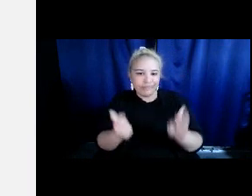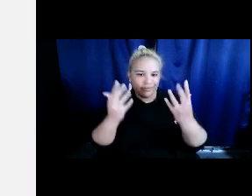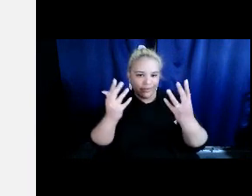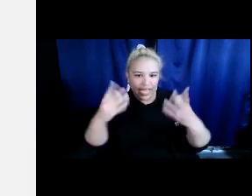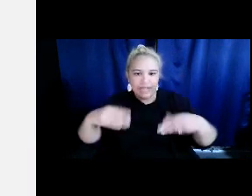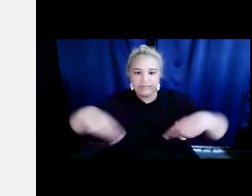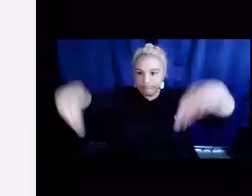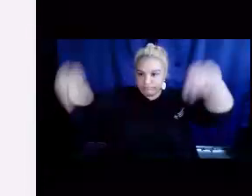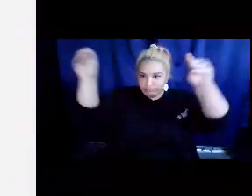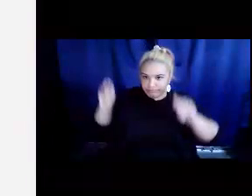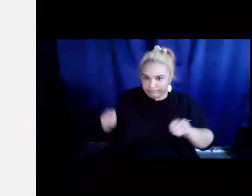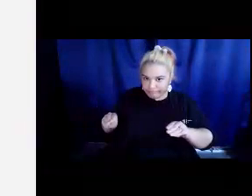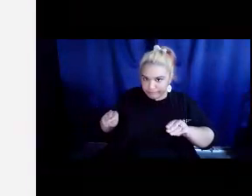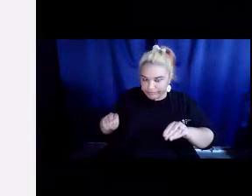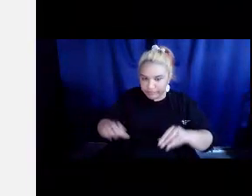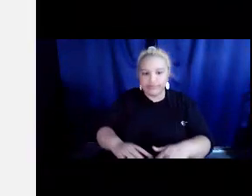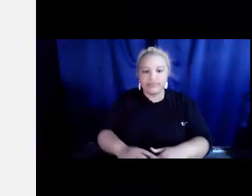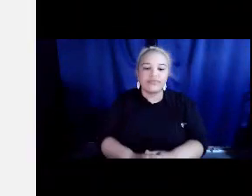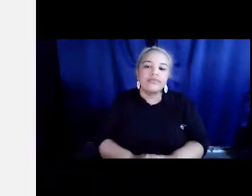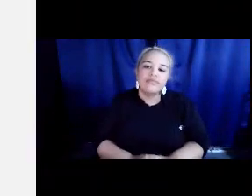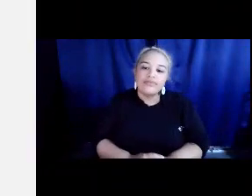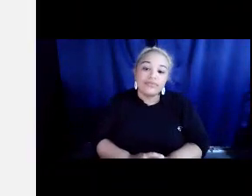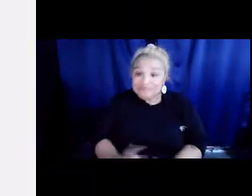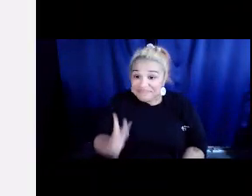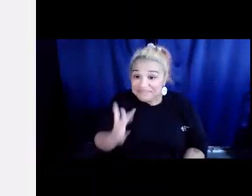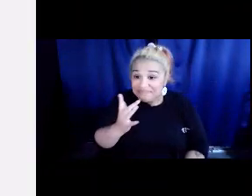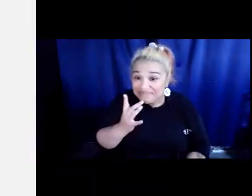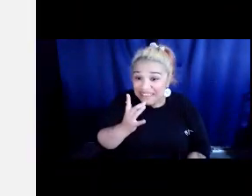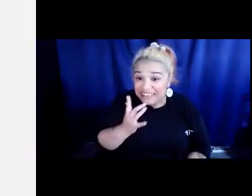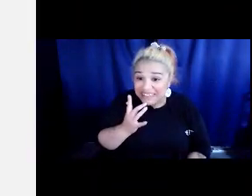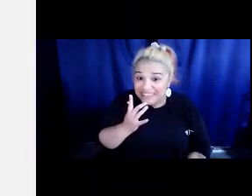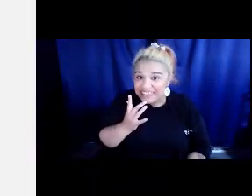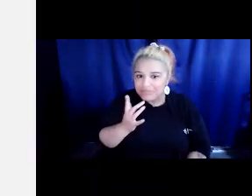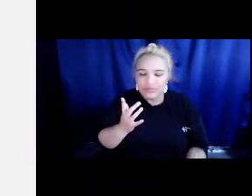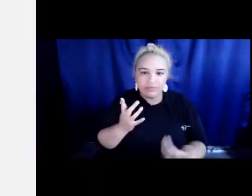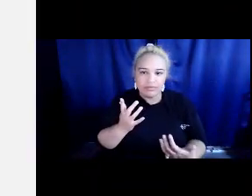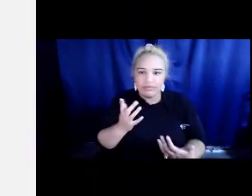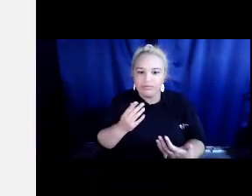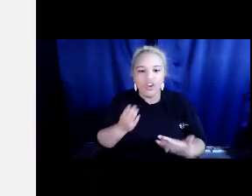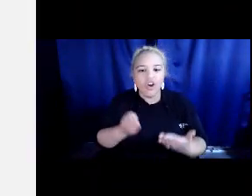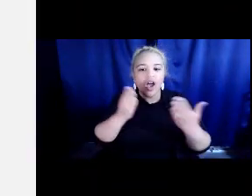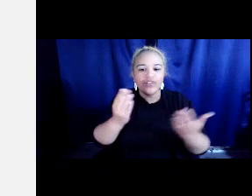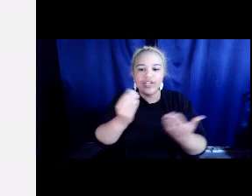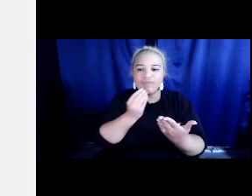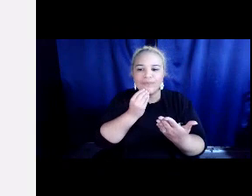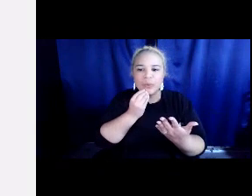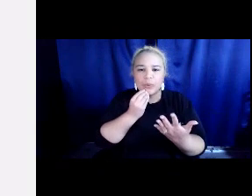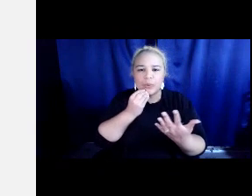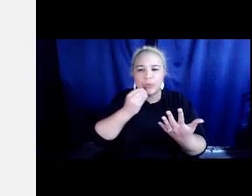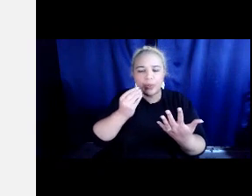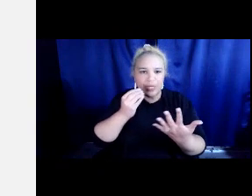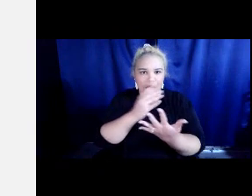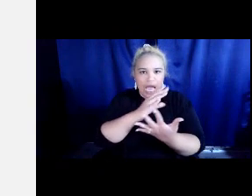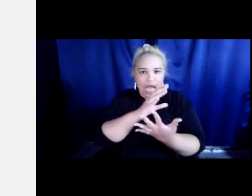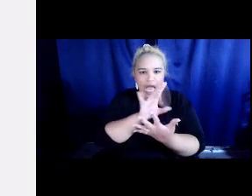Looking at taste, so offering a variety of food options and a way for individuals to indicate specific dietary needs, if